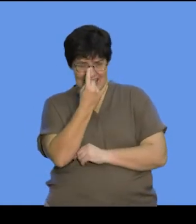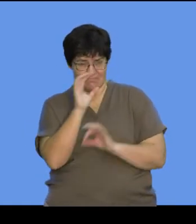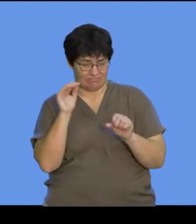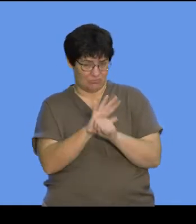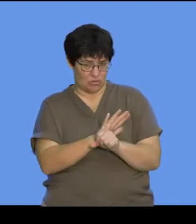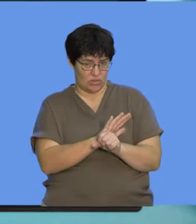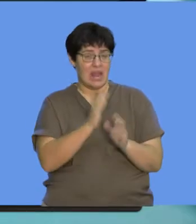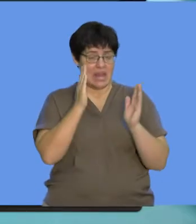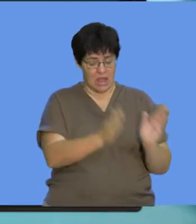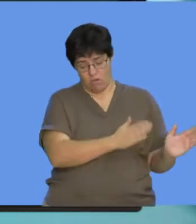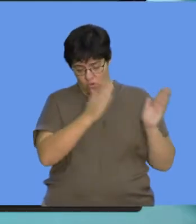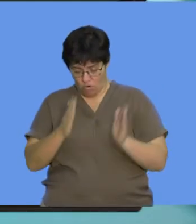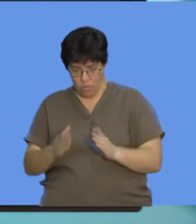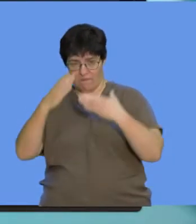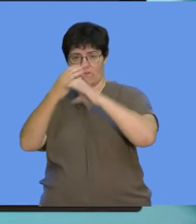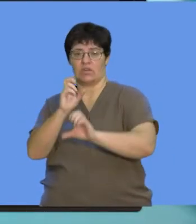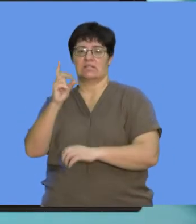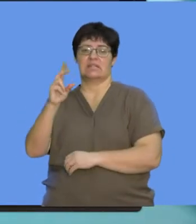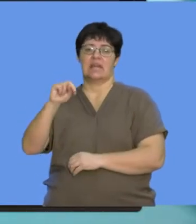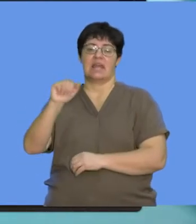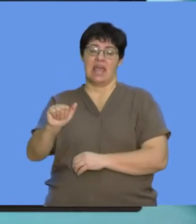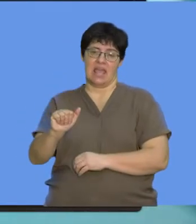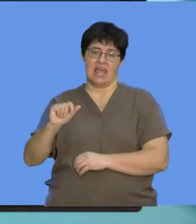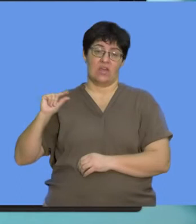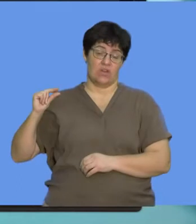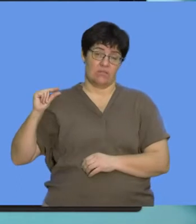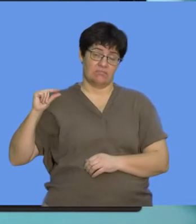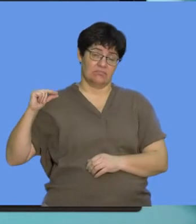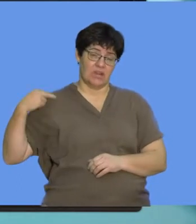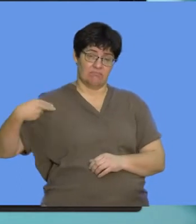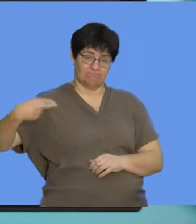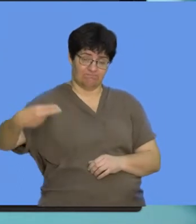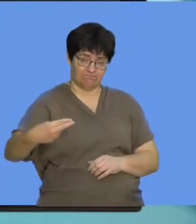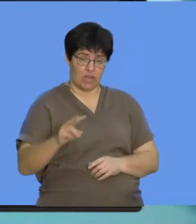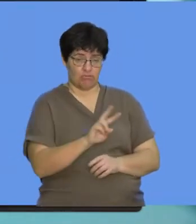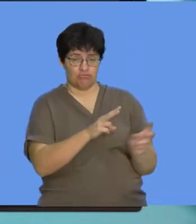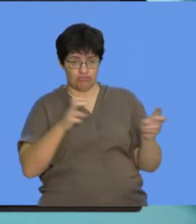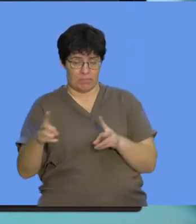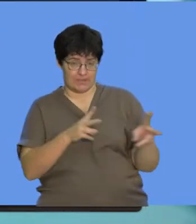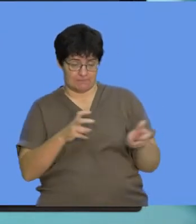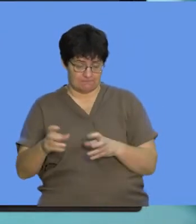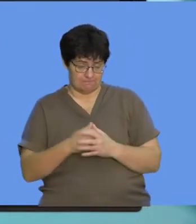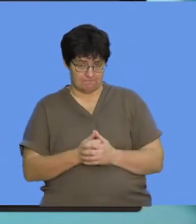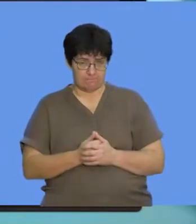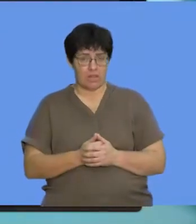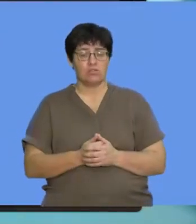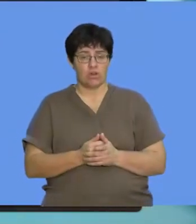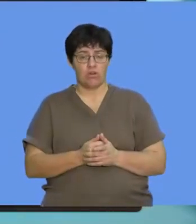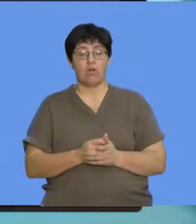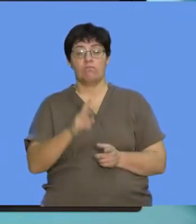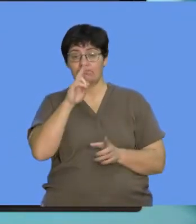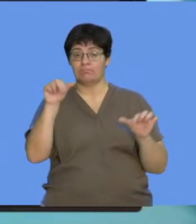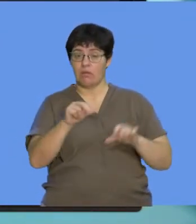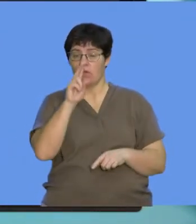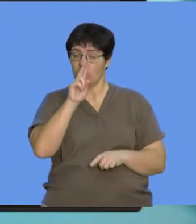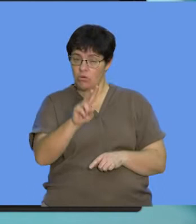before we move into the process of DNA replication. So I'm going to pause here. We're going to move into the next segment, looking at the process